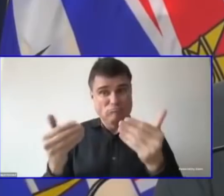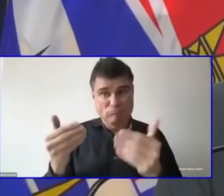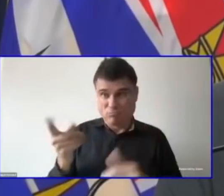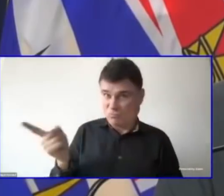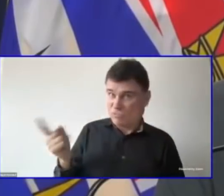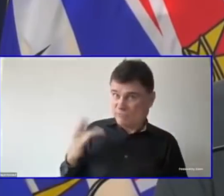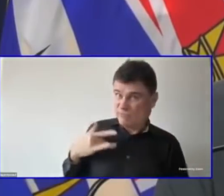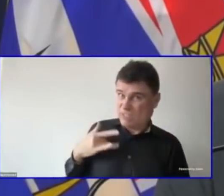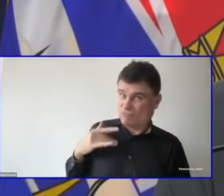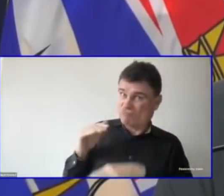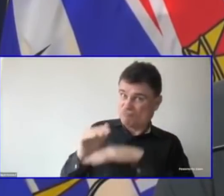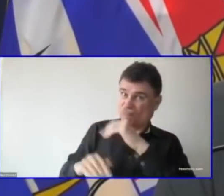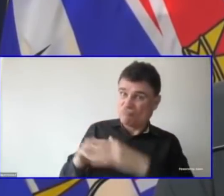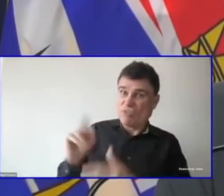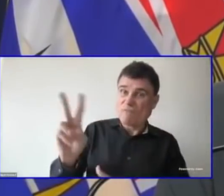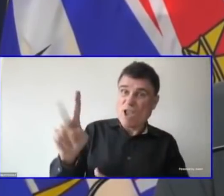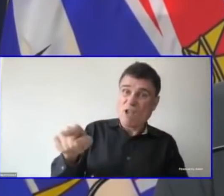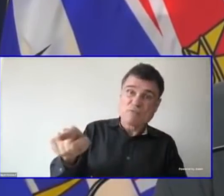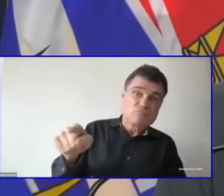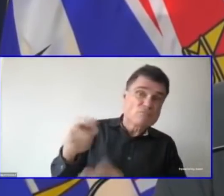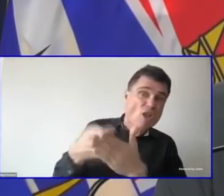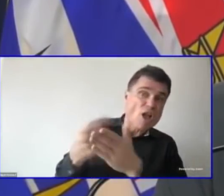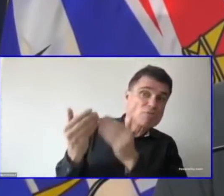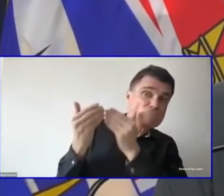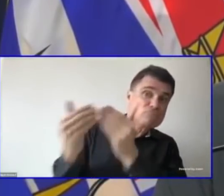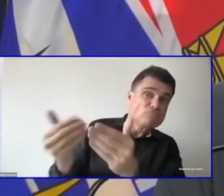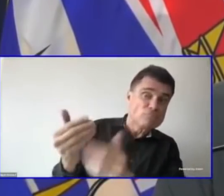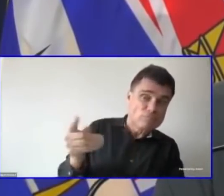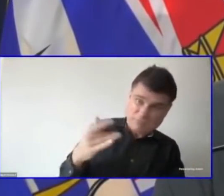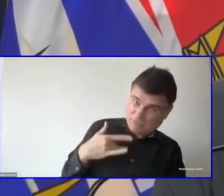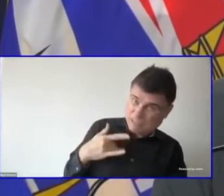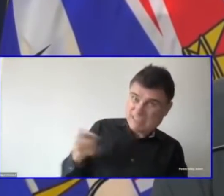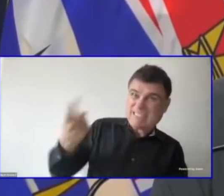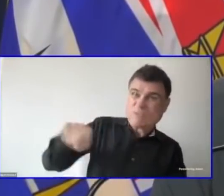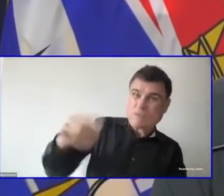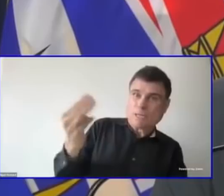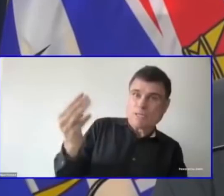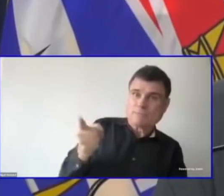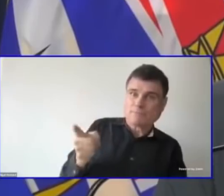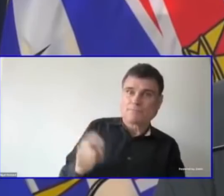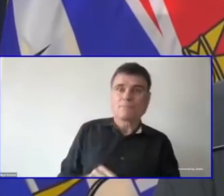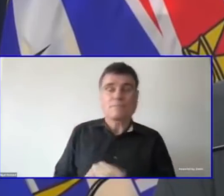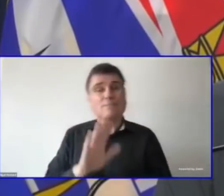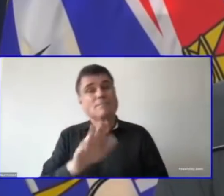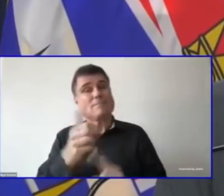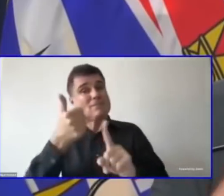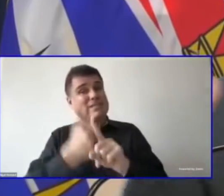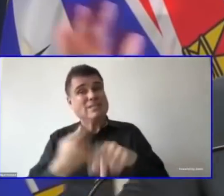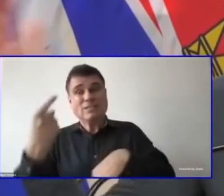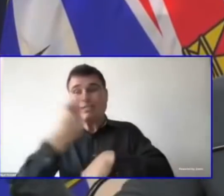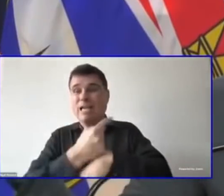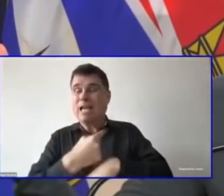Obviously, we're looking at these on a day-to-day basis. We know that